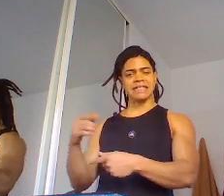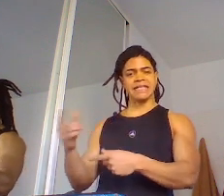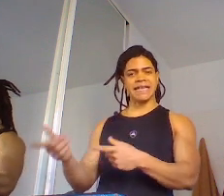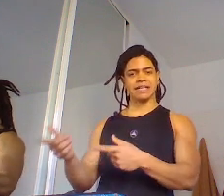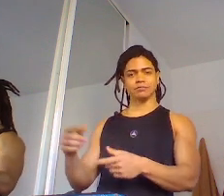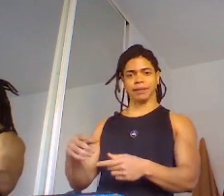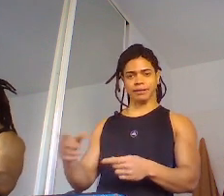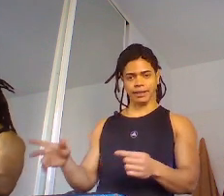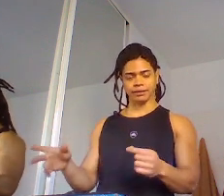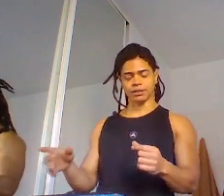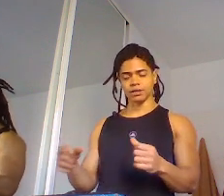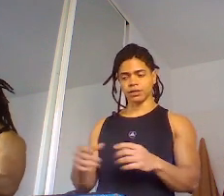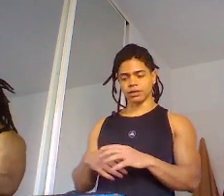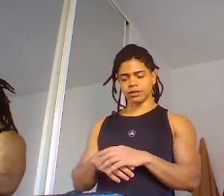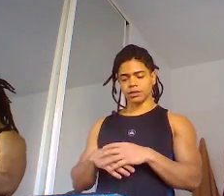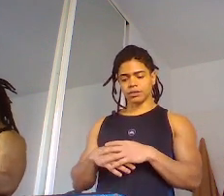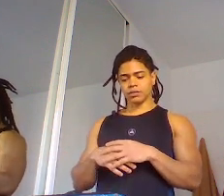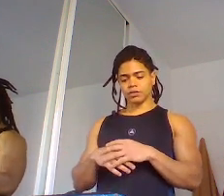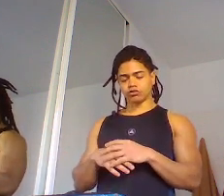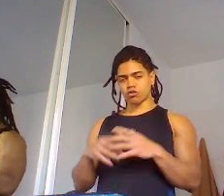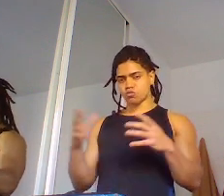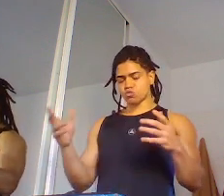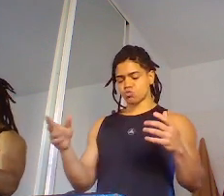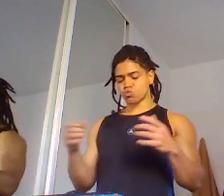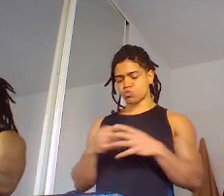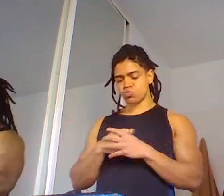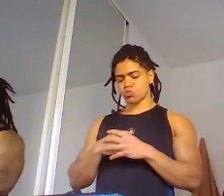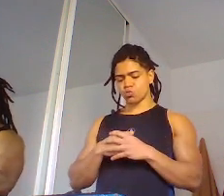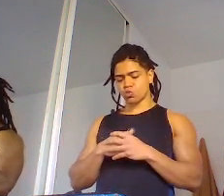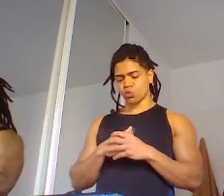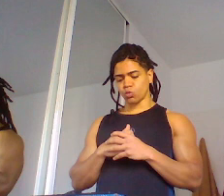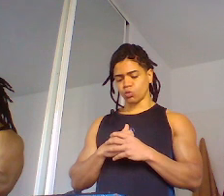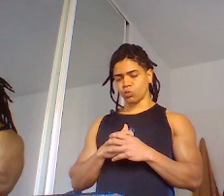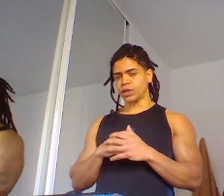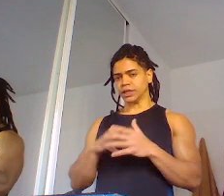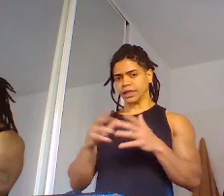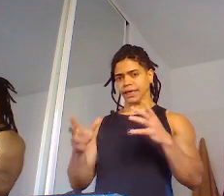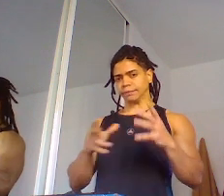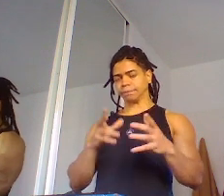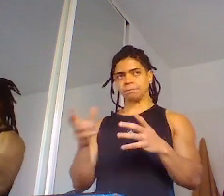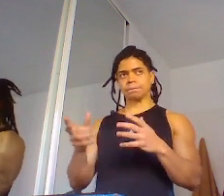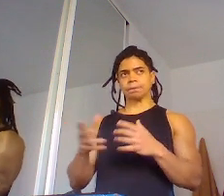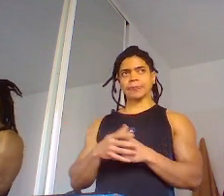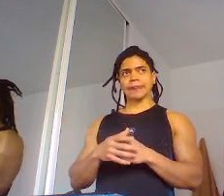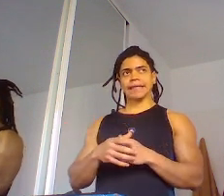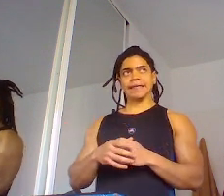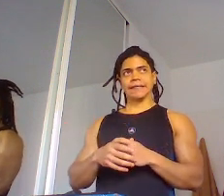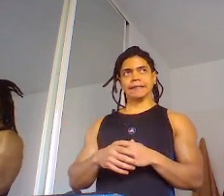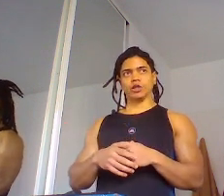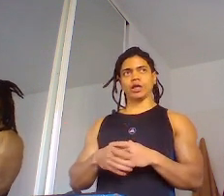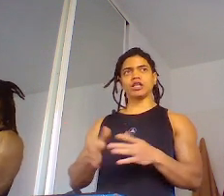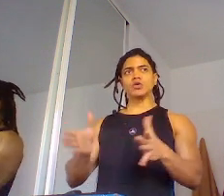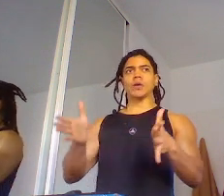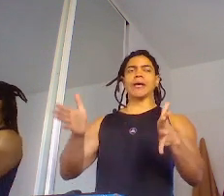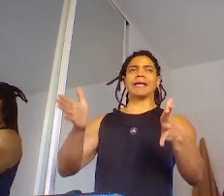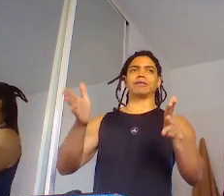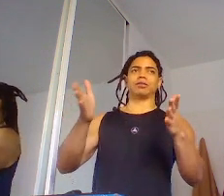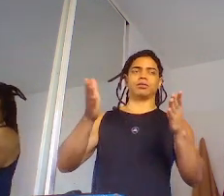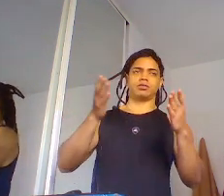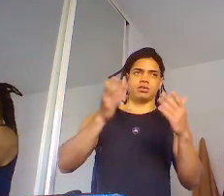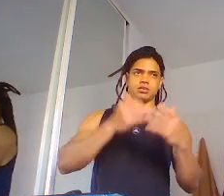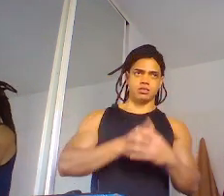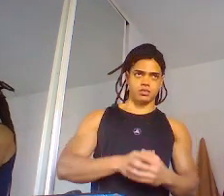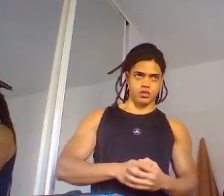deducted in the next payday. So with that, then I look